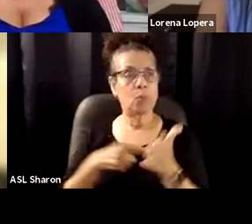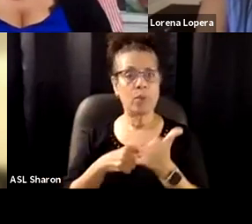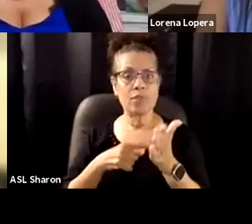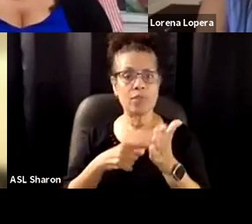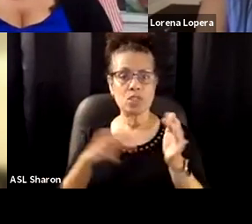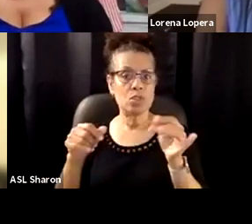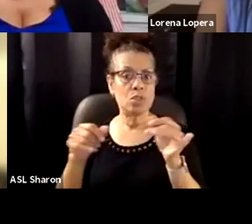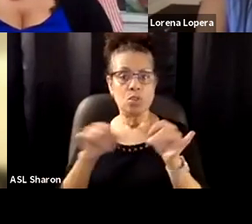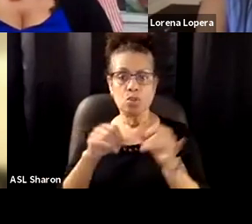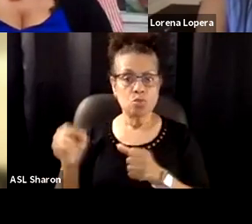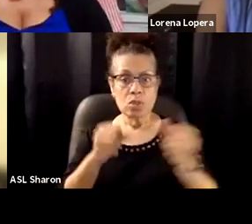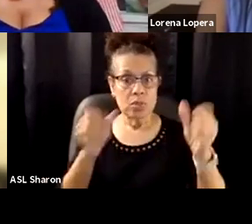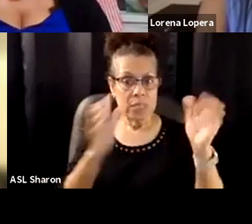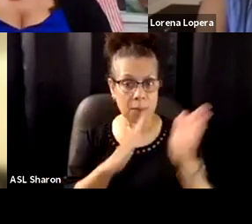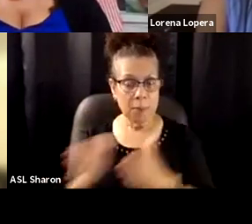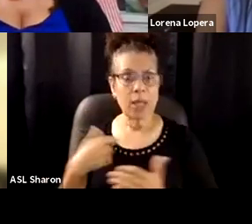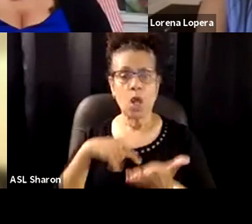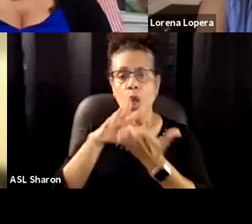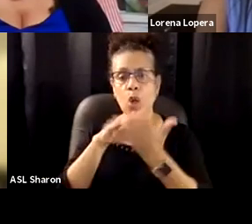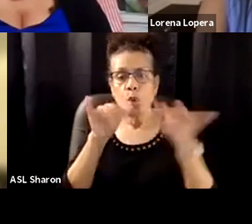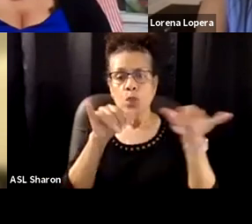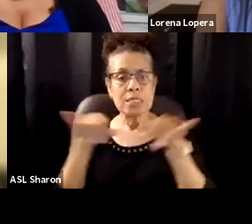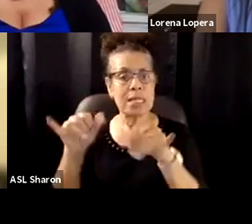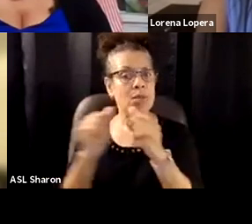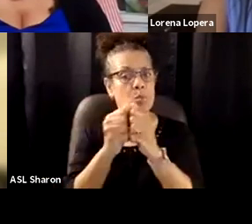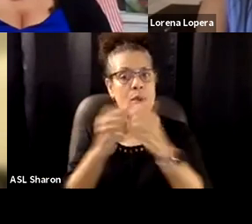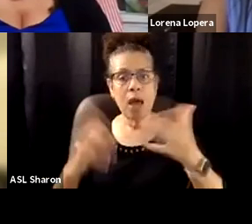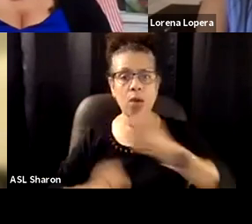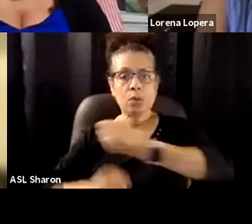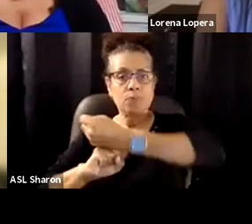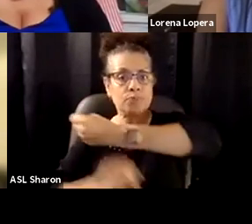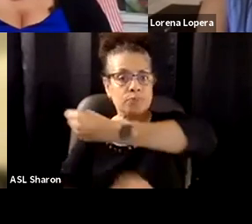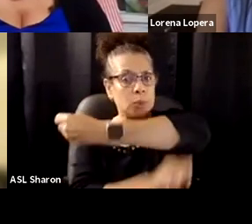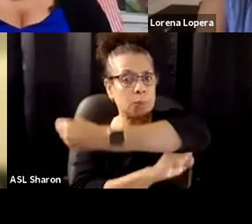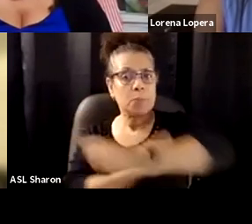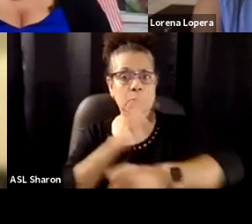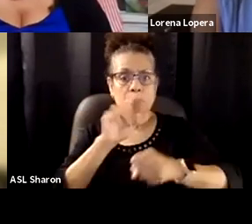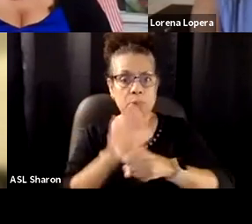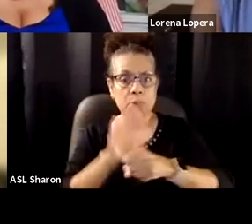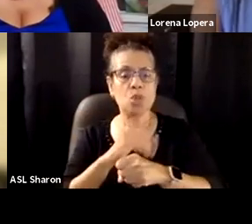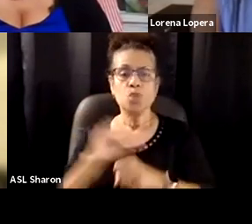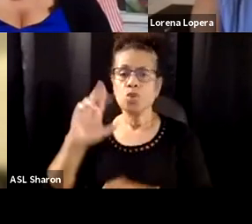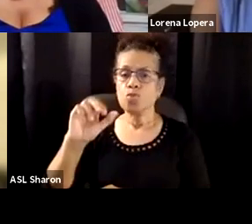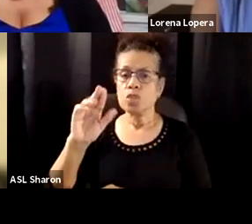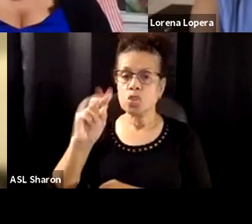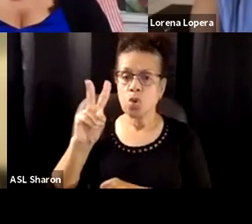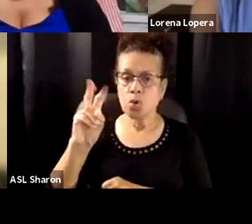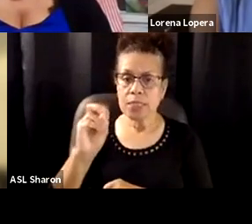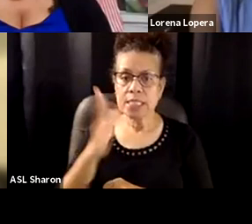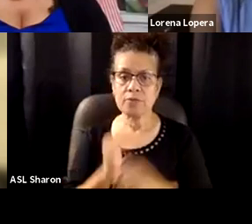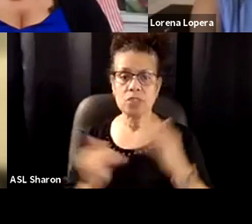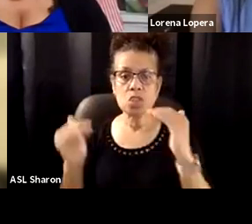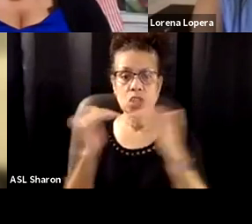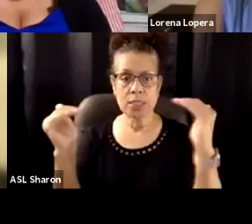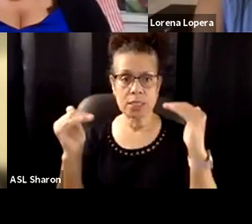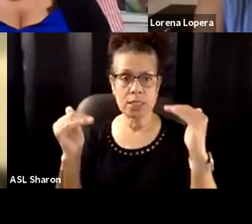an opportunity to learn standards without a systemic supported commitment to restorative justice and racially and racially just